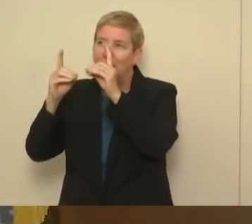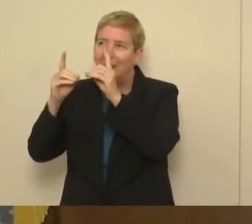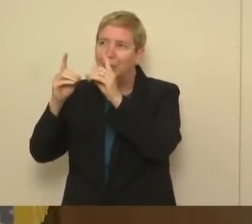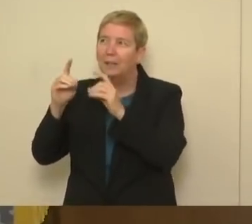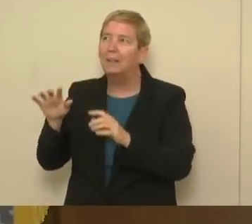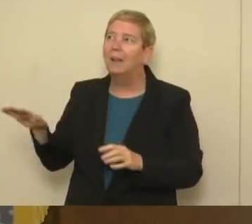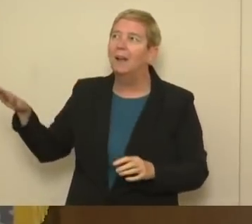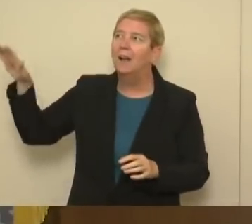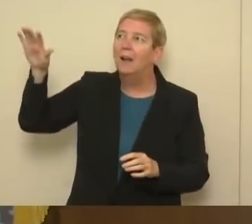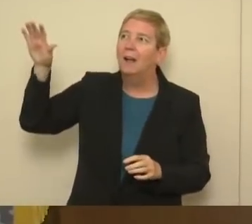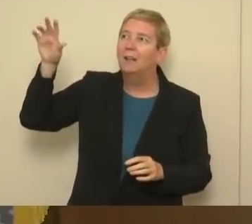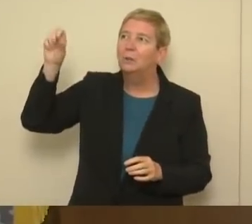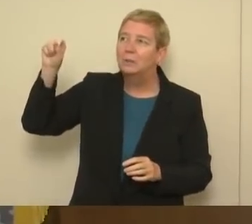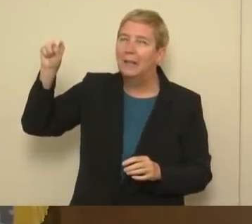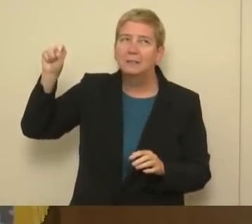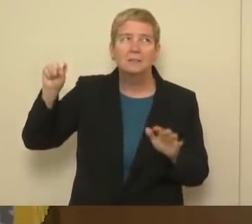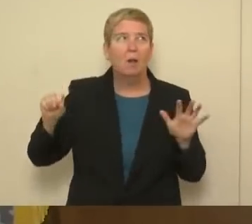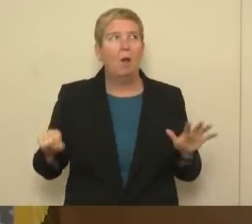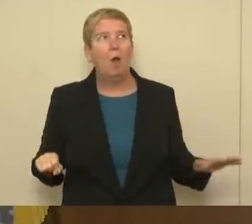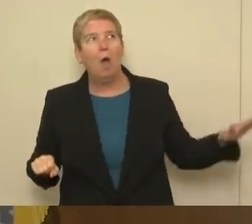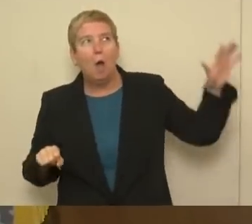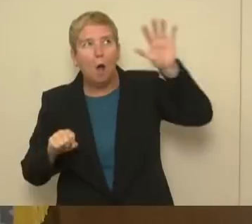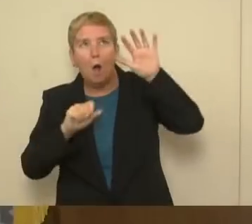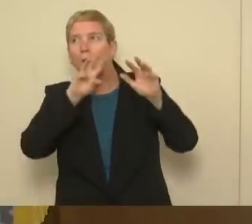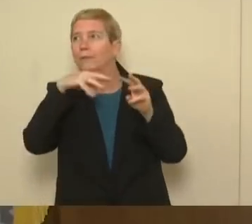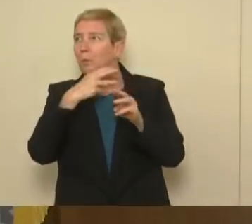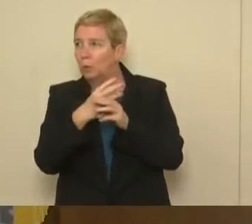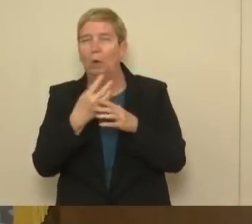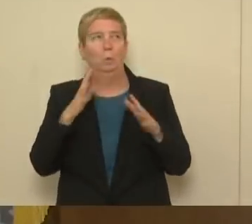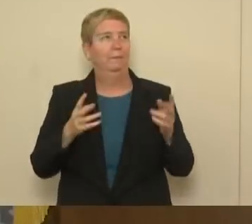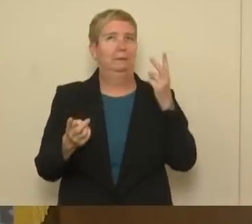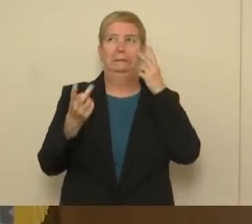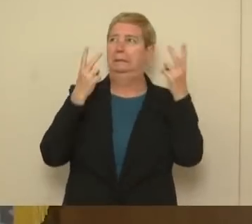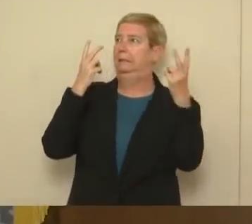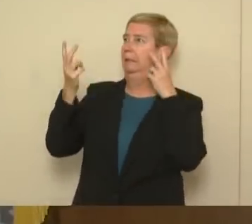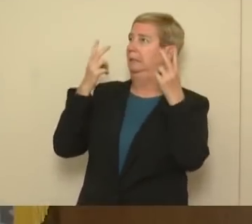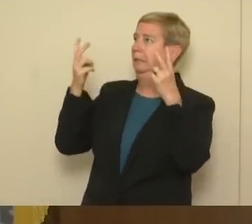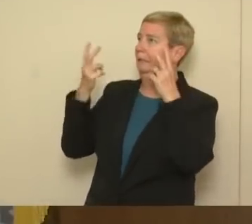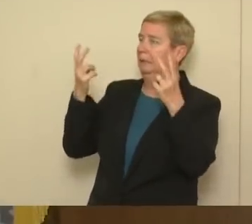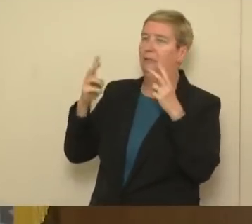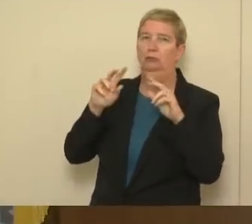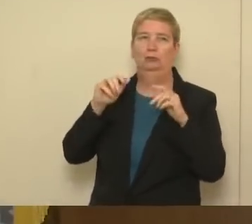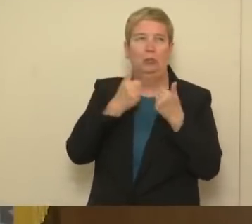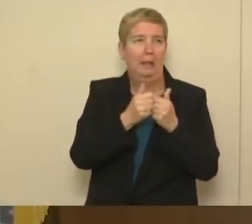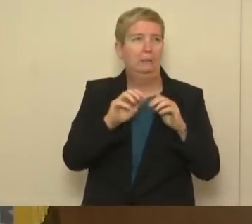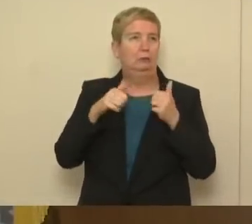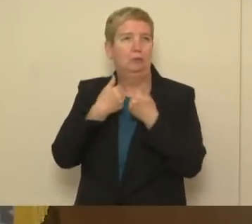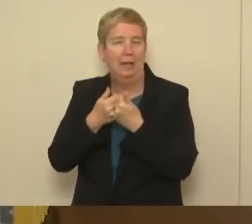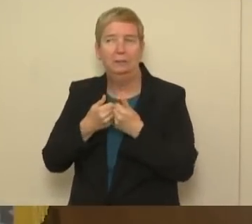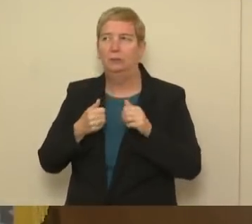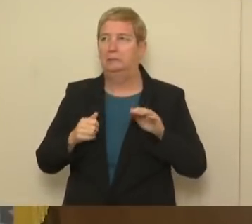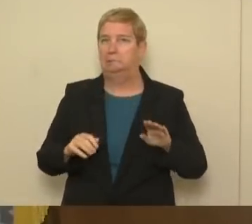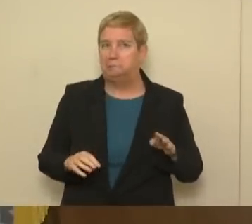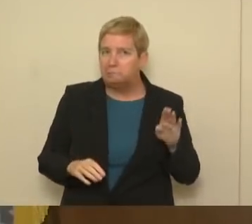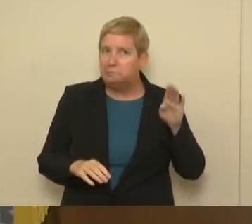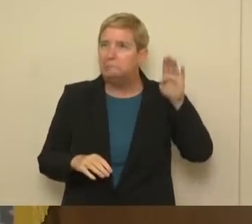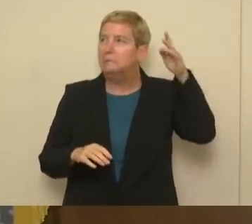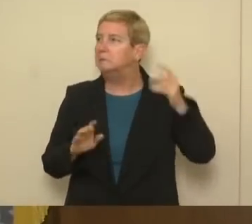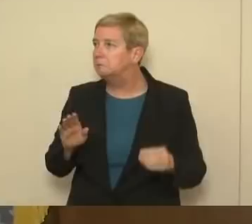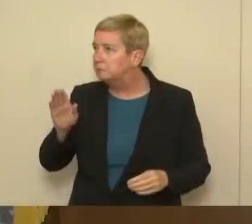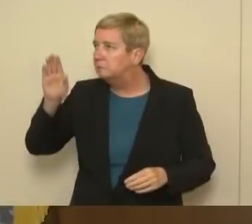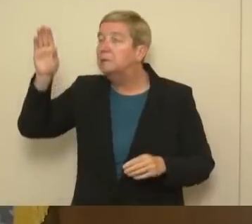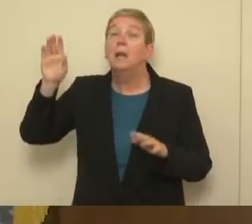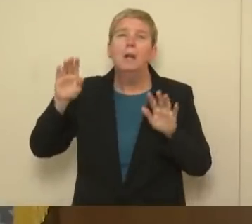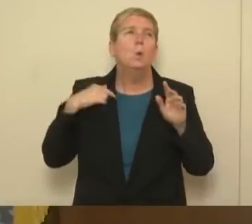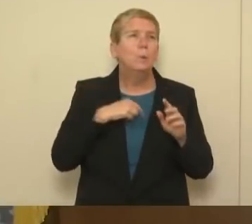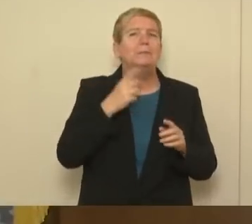around the country, but around the world. Challenging. That's not to say it's been, there are some successful